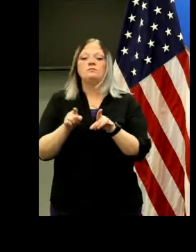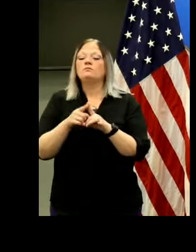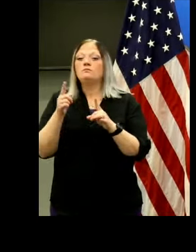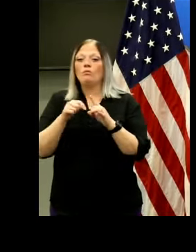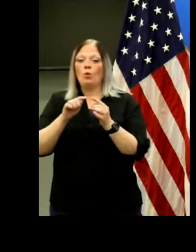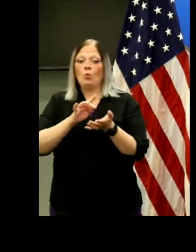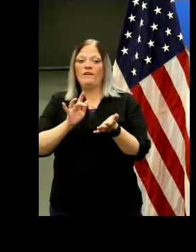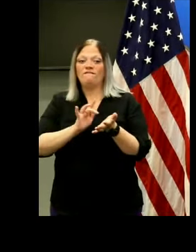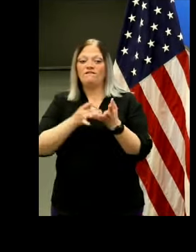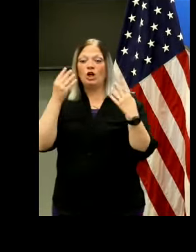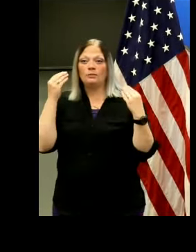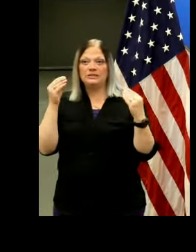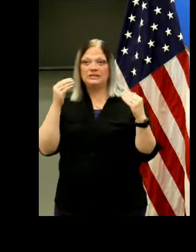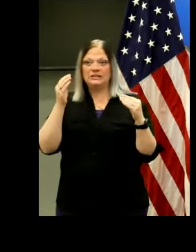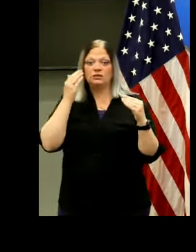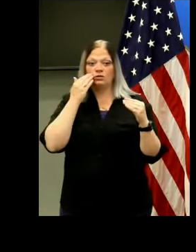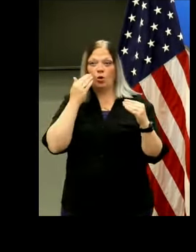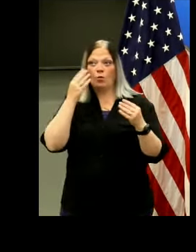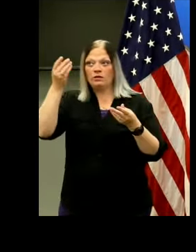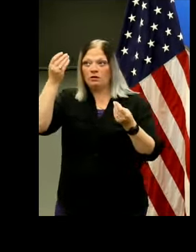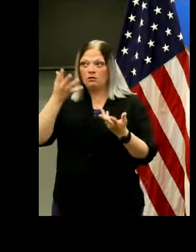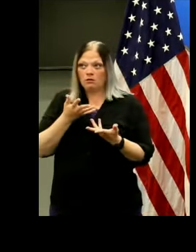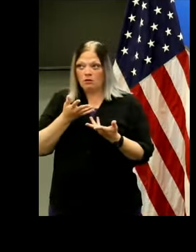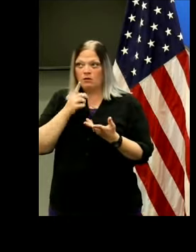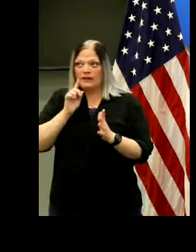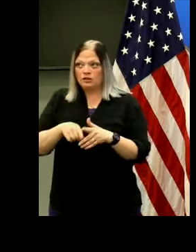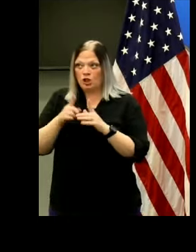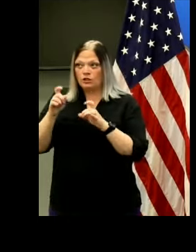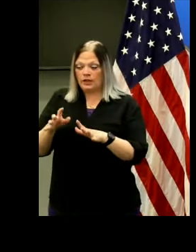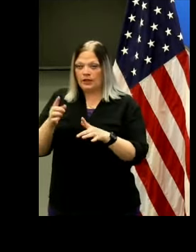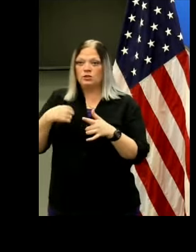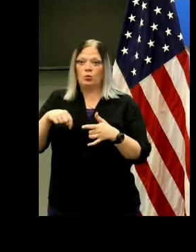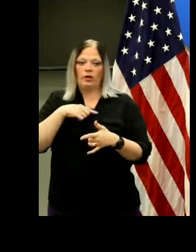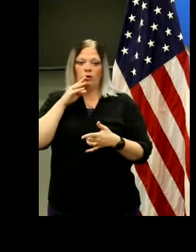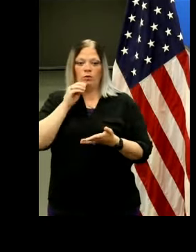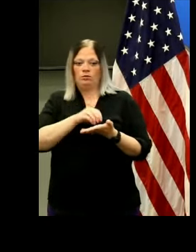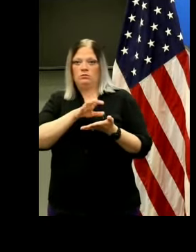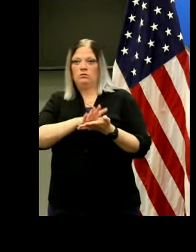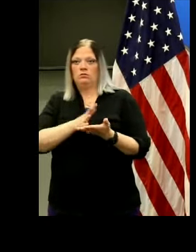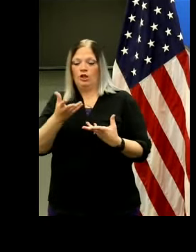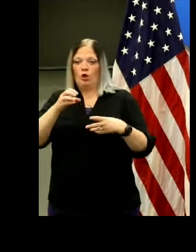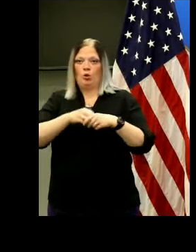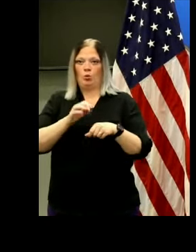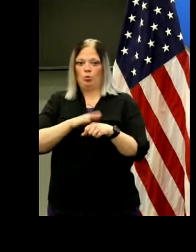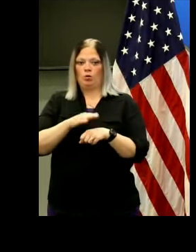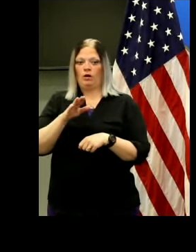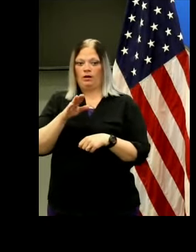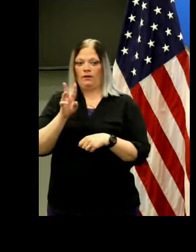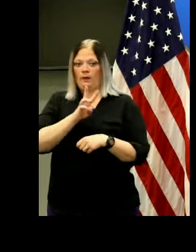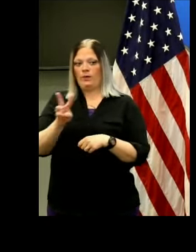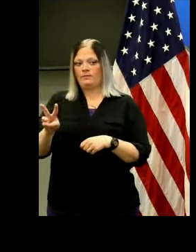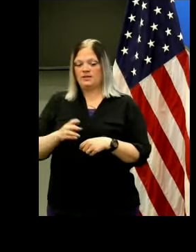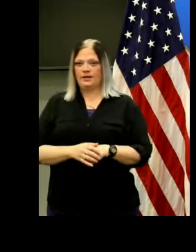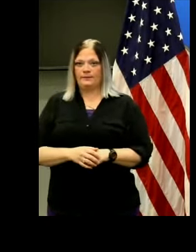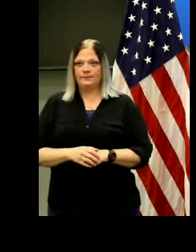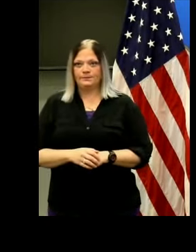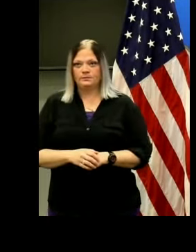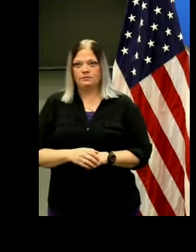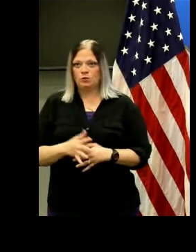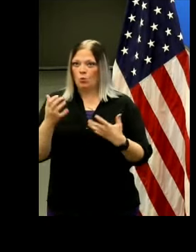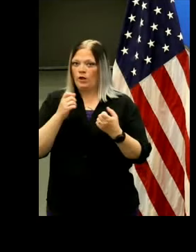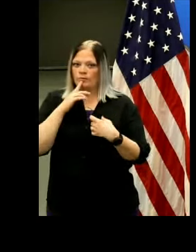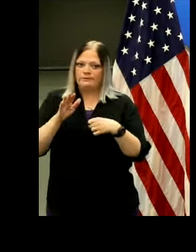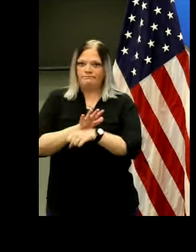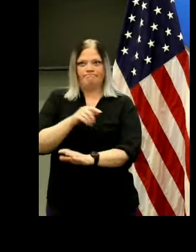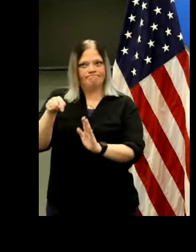come on board, if they notify us that they're testing, we are including those pharmacies. So we're trying to be as comprehensive as possible.